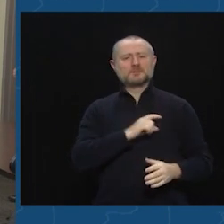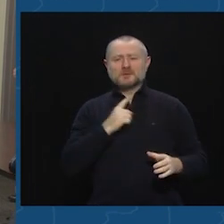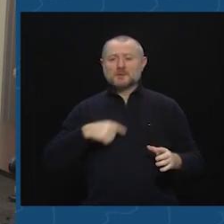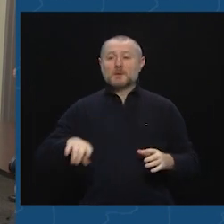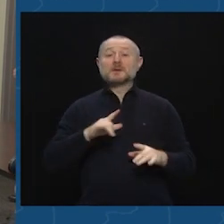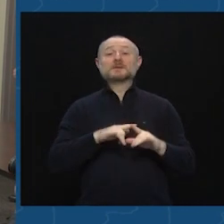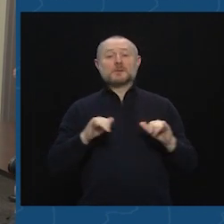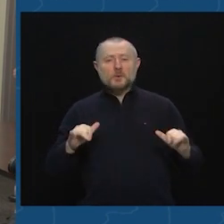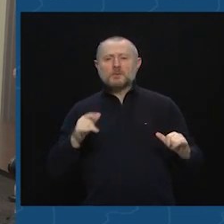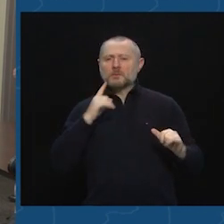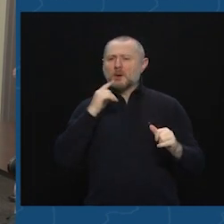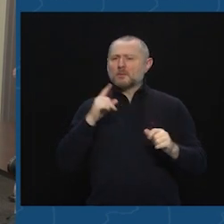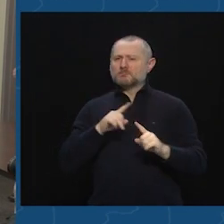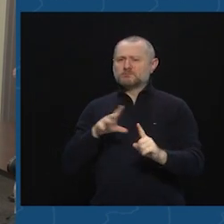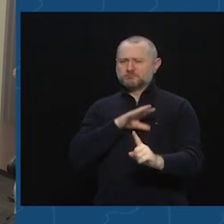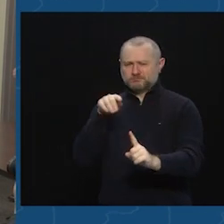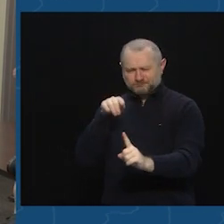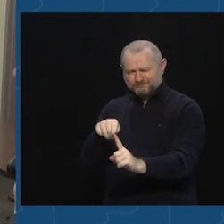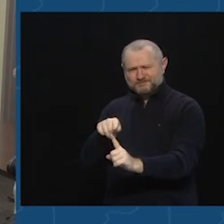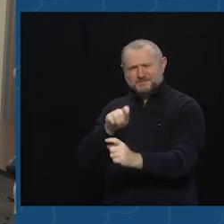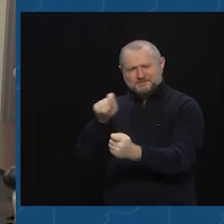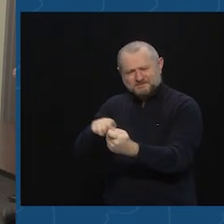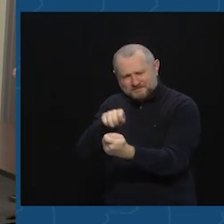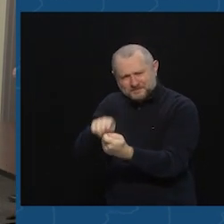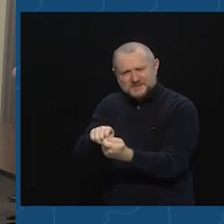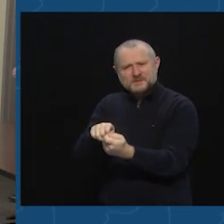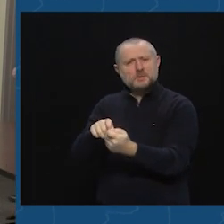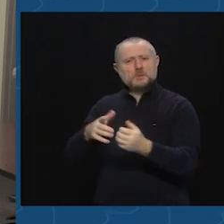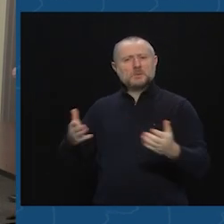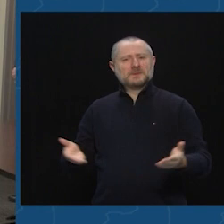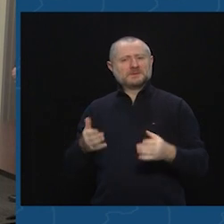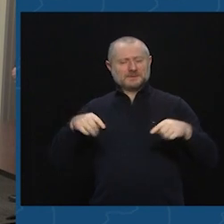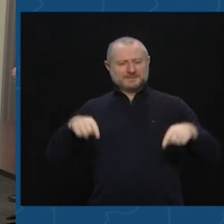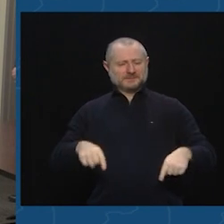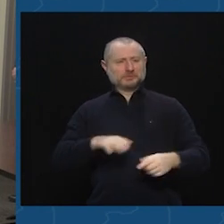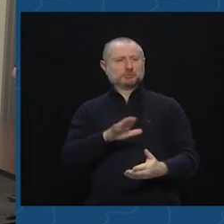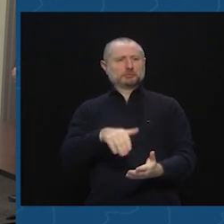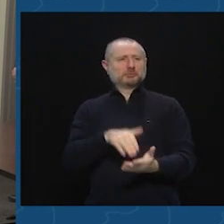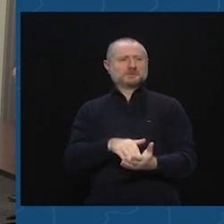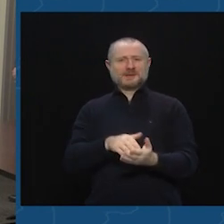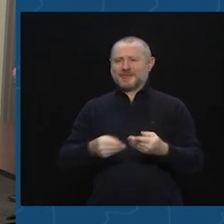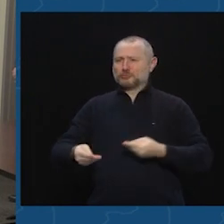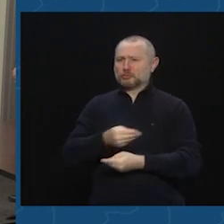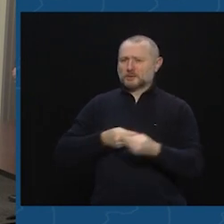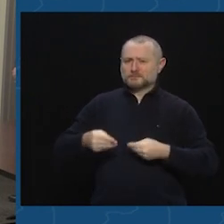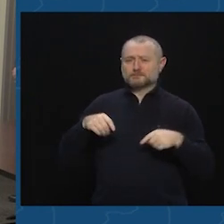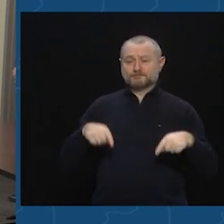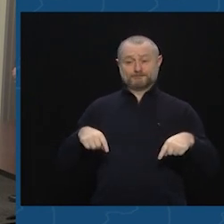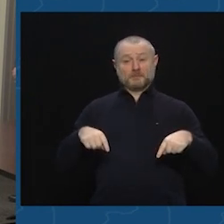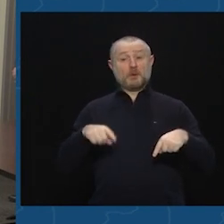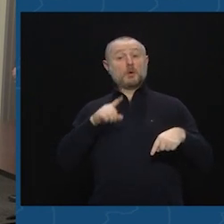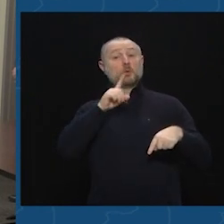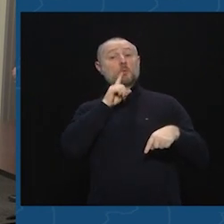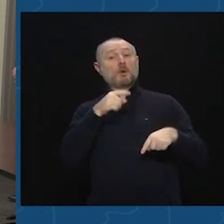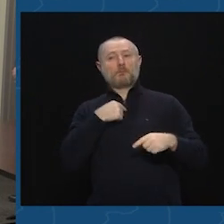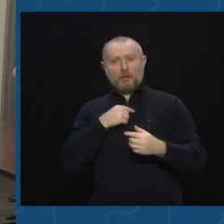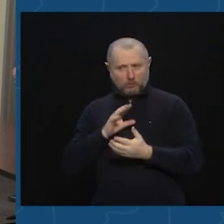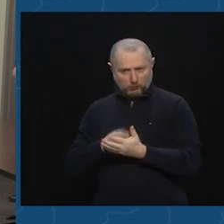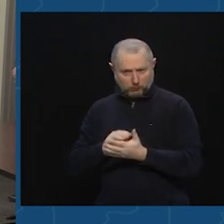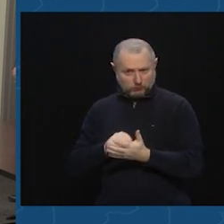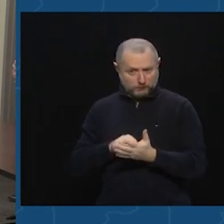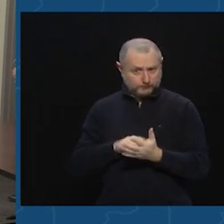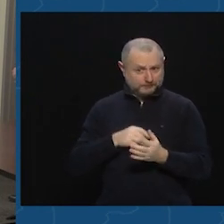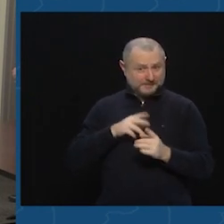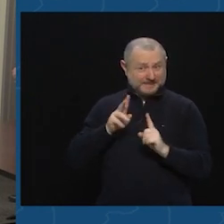Intelligence Center. And I've been here for briefings prior to the 20th anniversary of 9/11. My second week on the job as governor, I